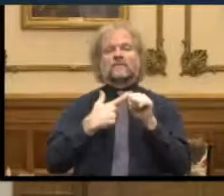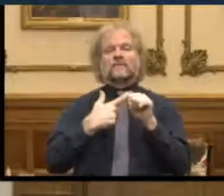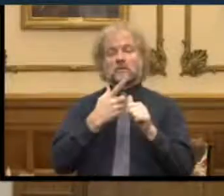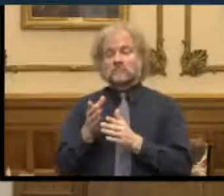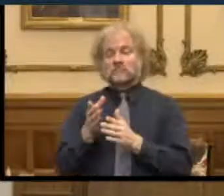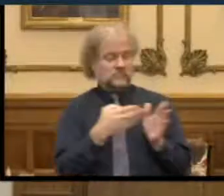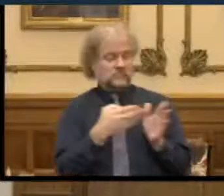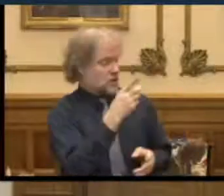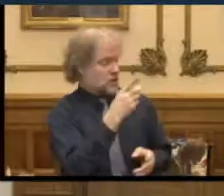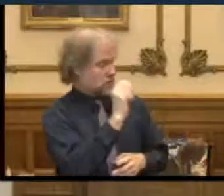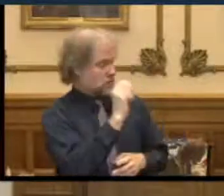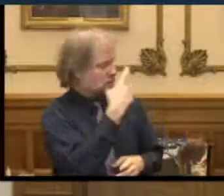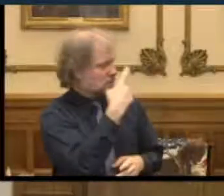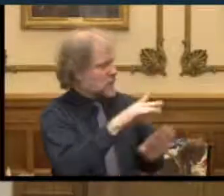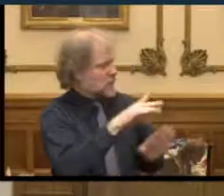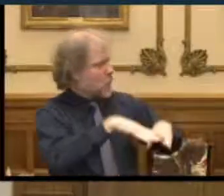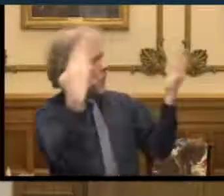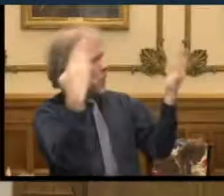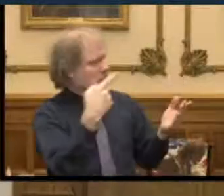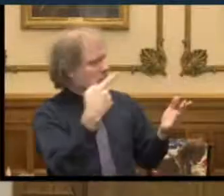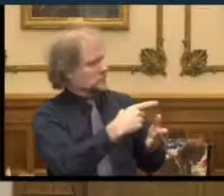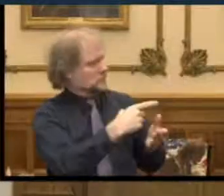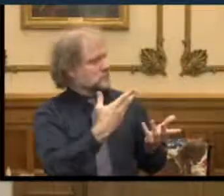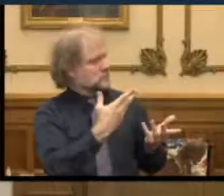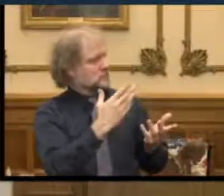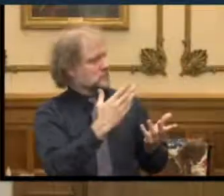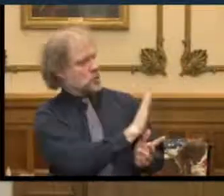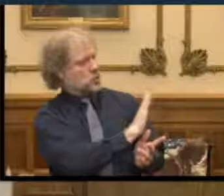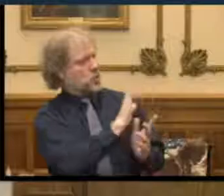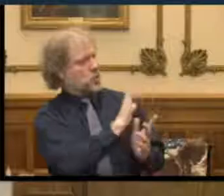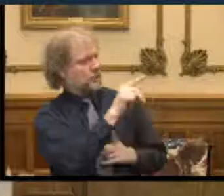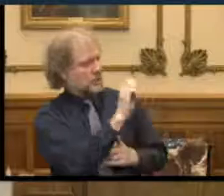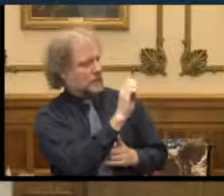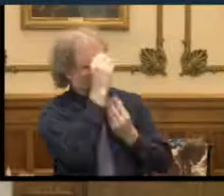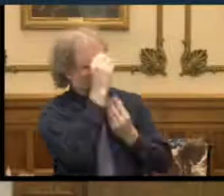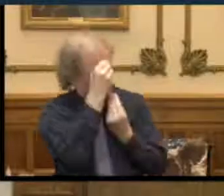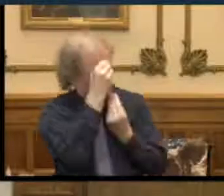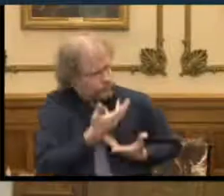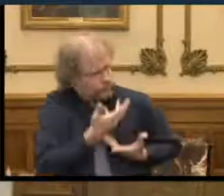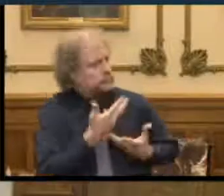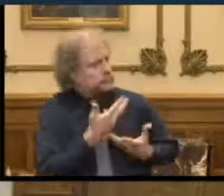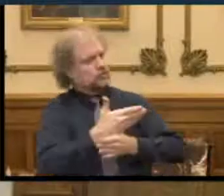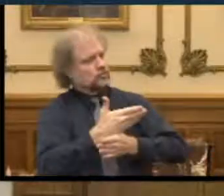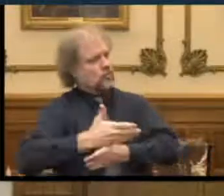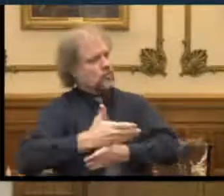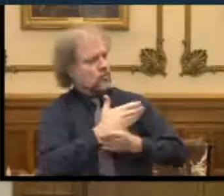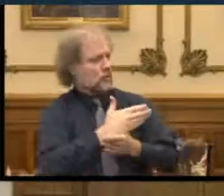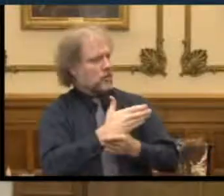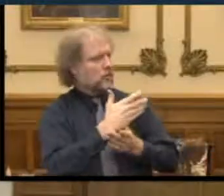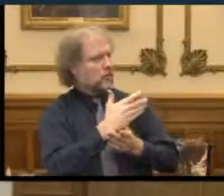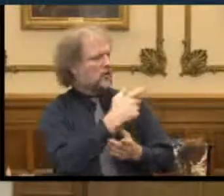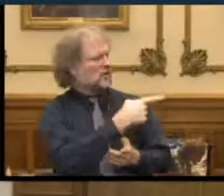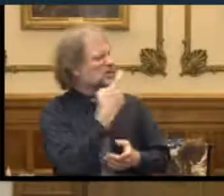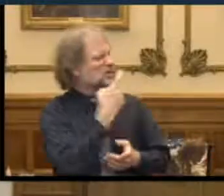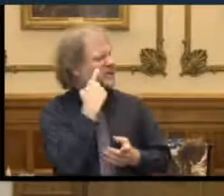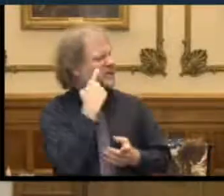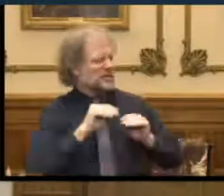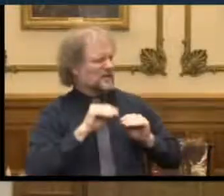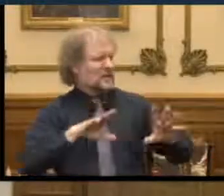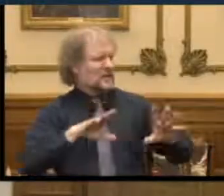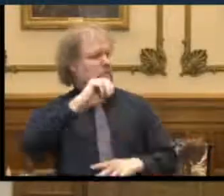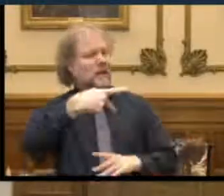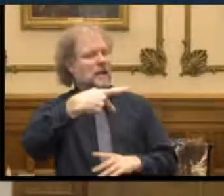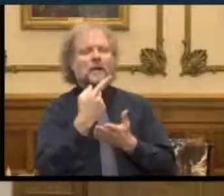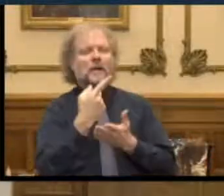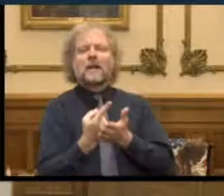you'd start us off with your updates and share with us, you rolled out the map, the